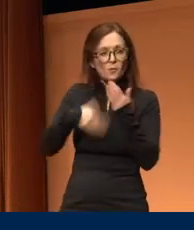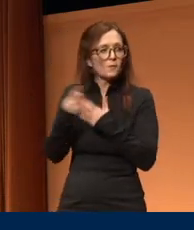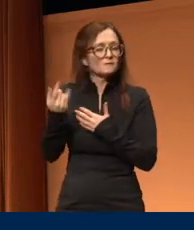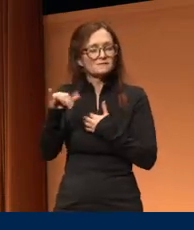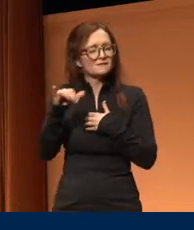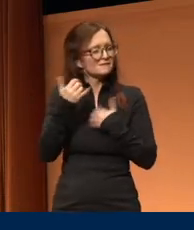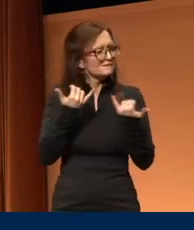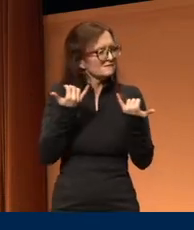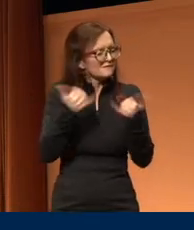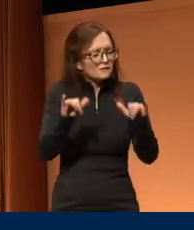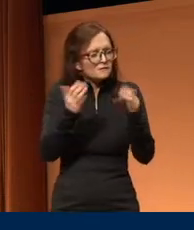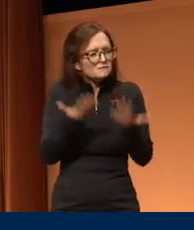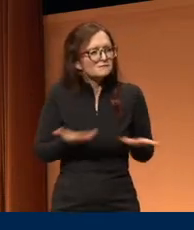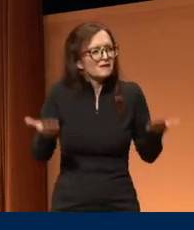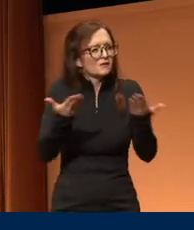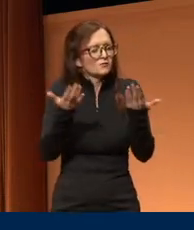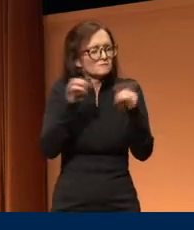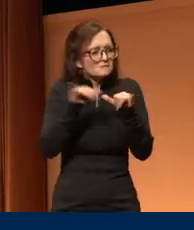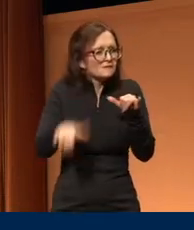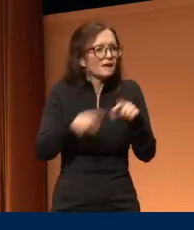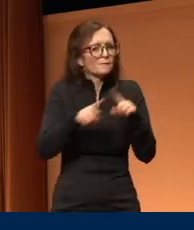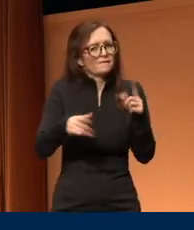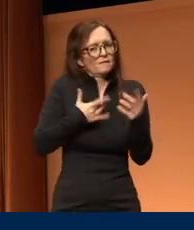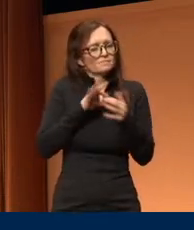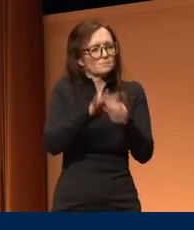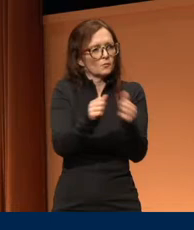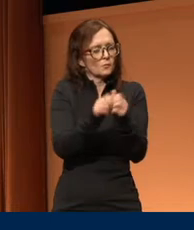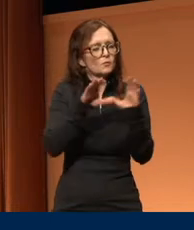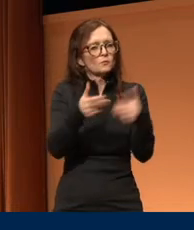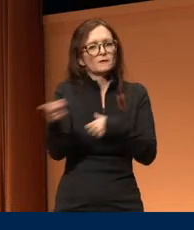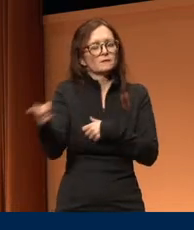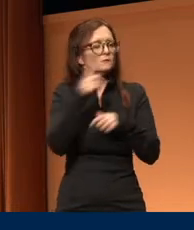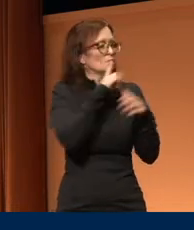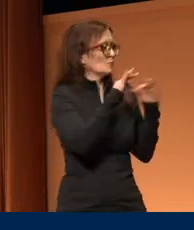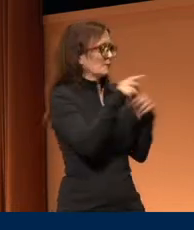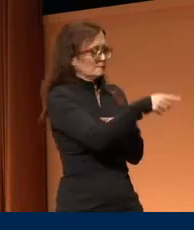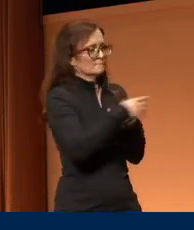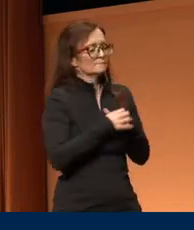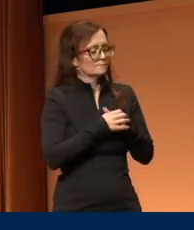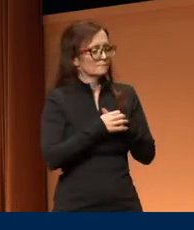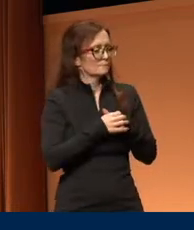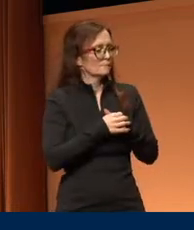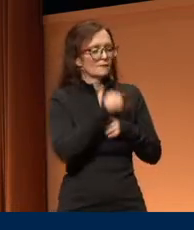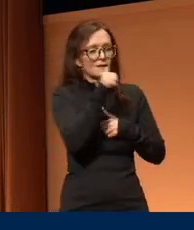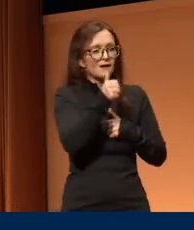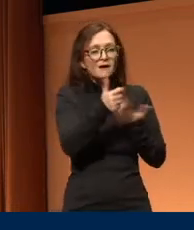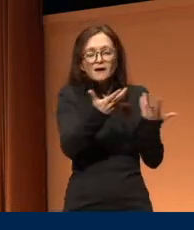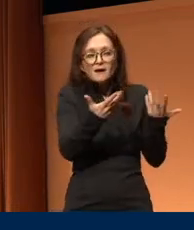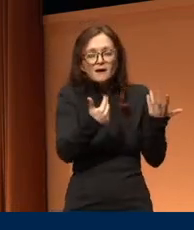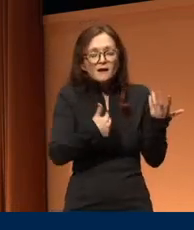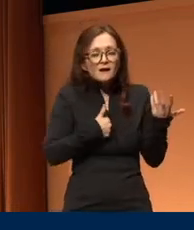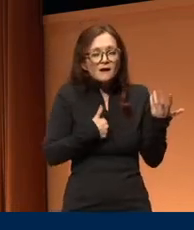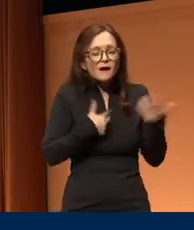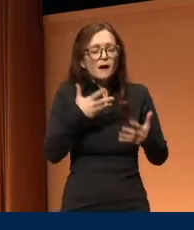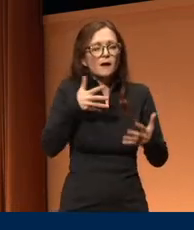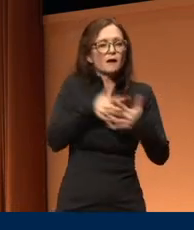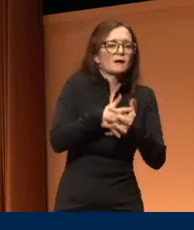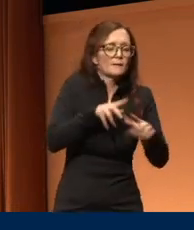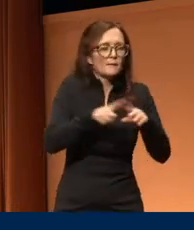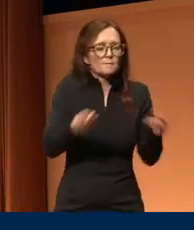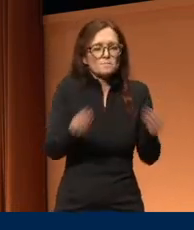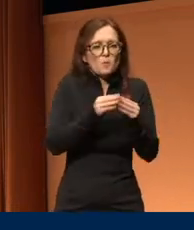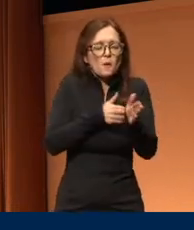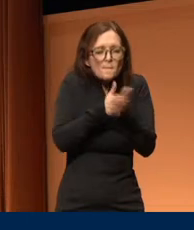was still here and seemed very well integrated to the group. He replied, "Not only am I well integrated, but I'm